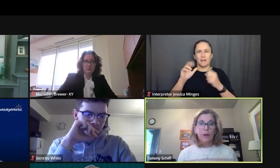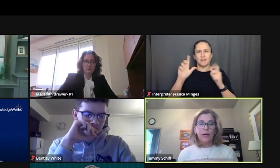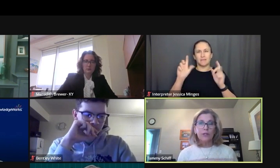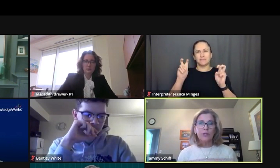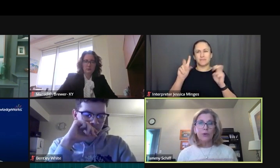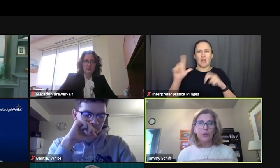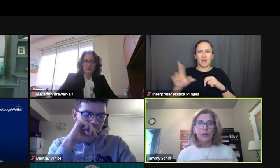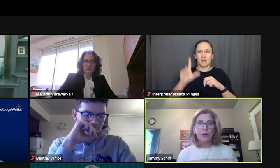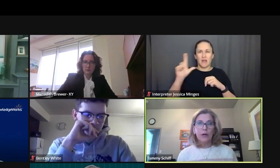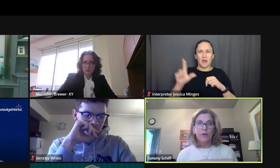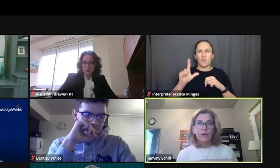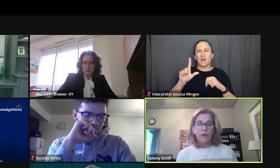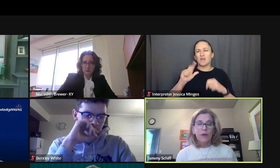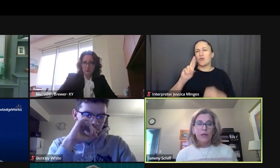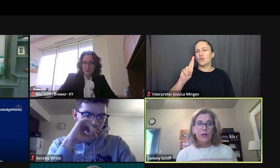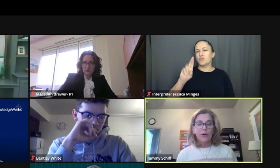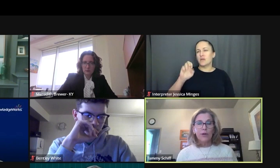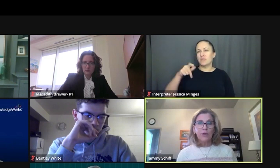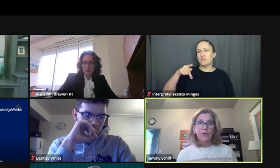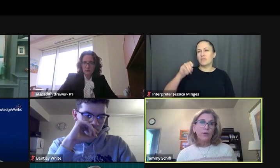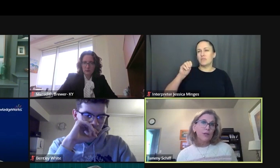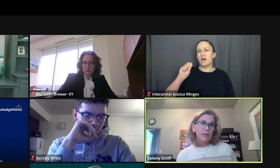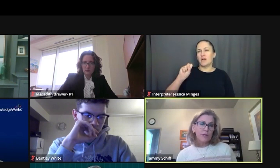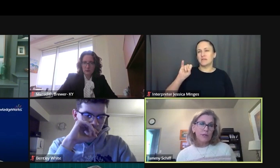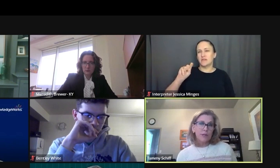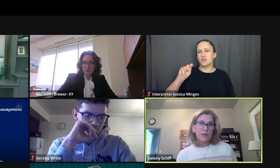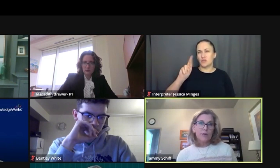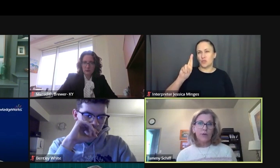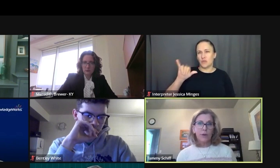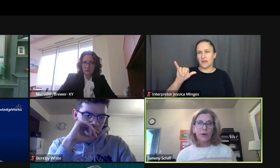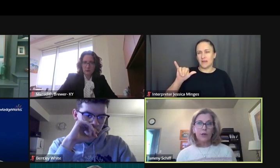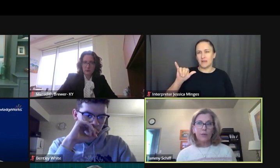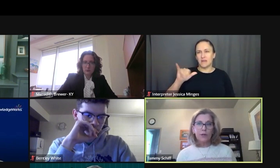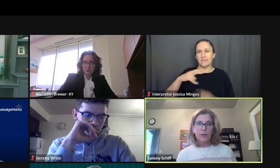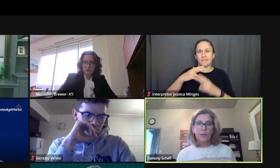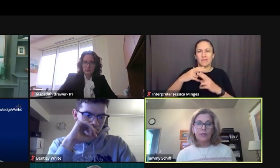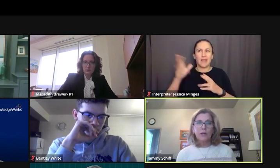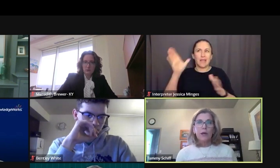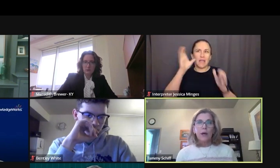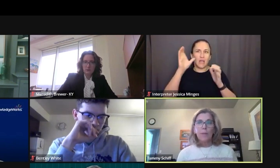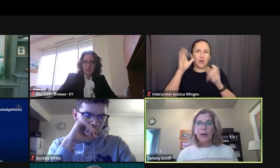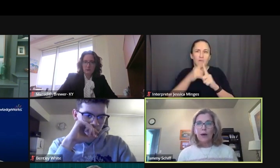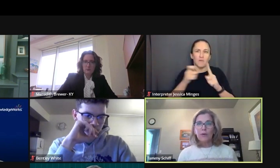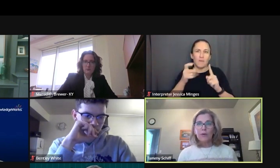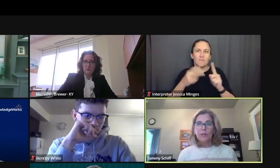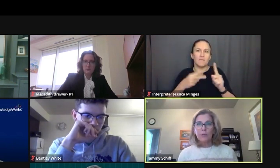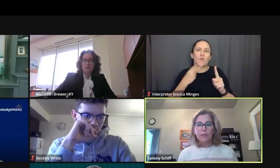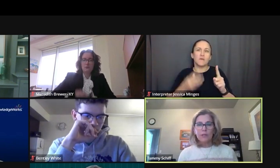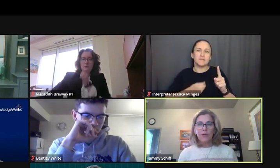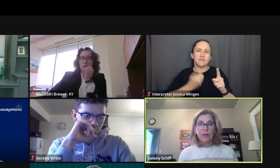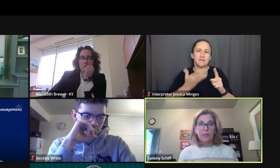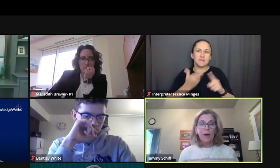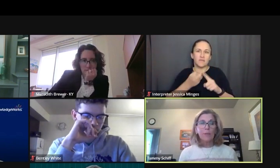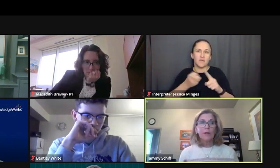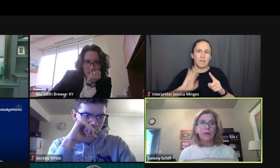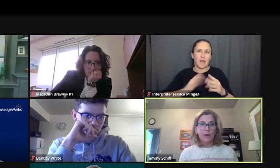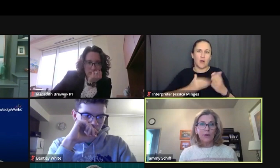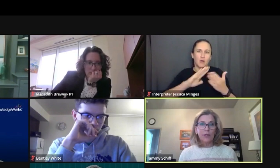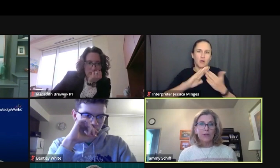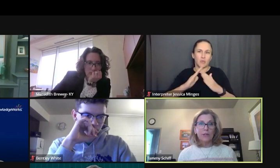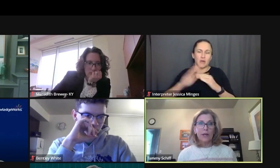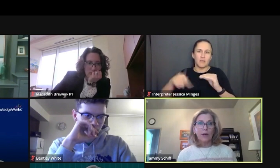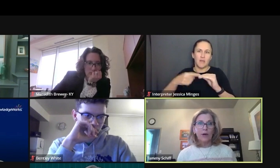or repository of hearing from voices from our communities about specific